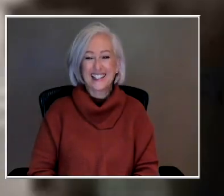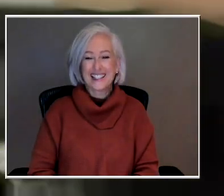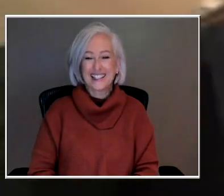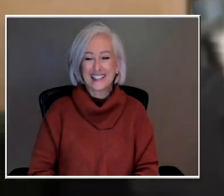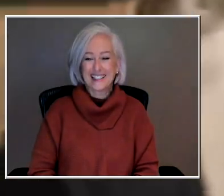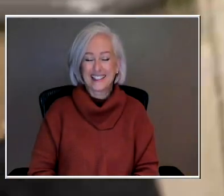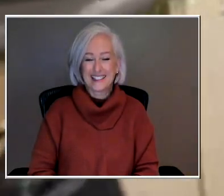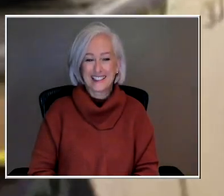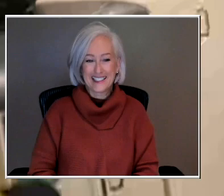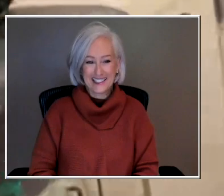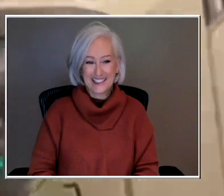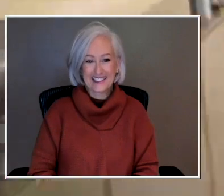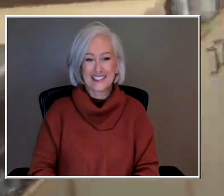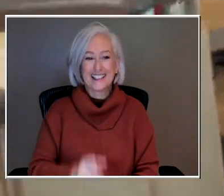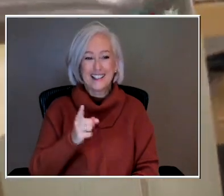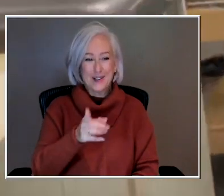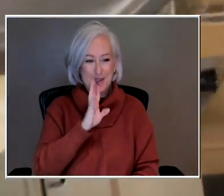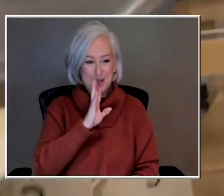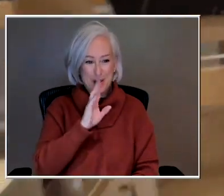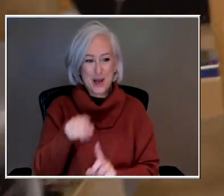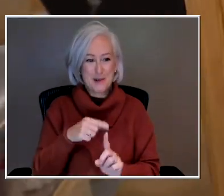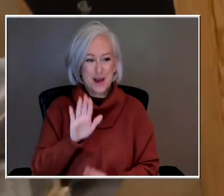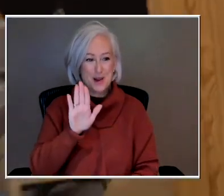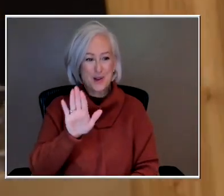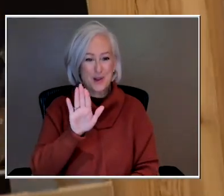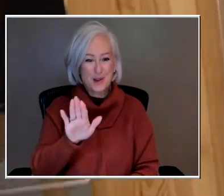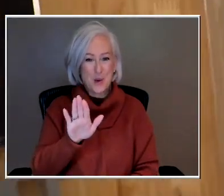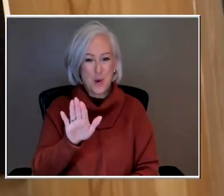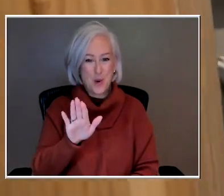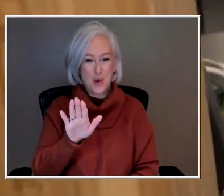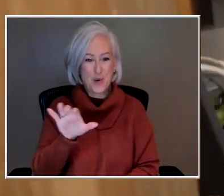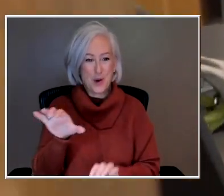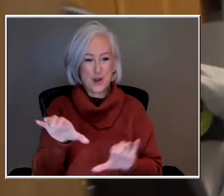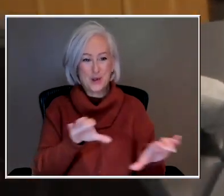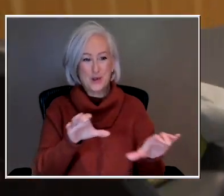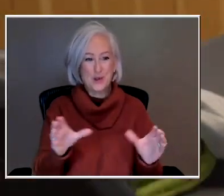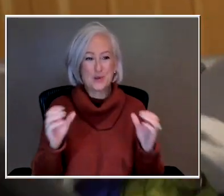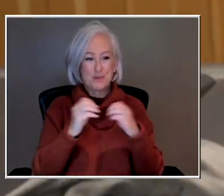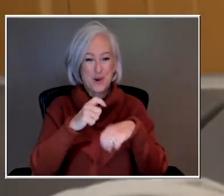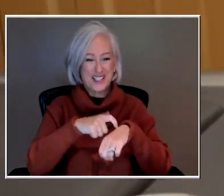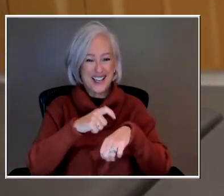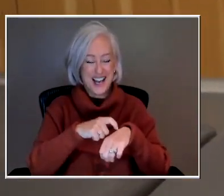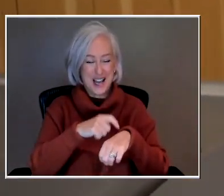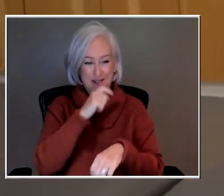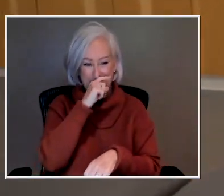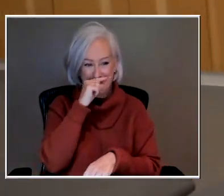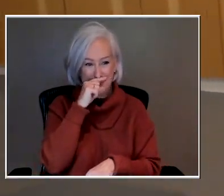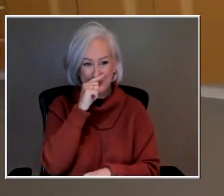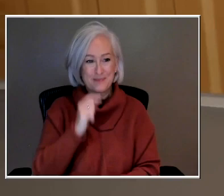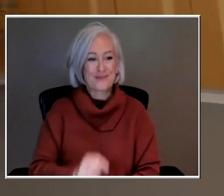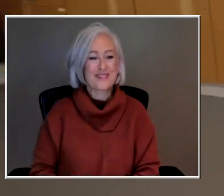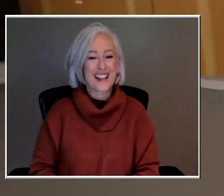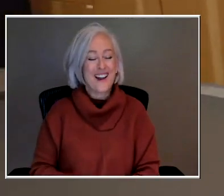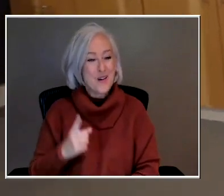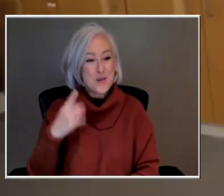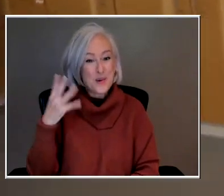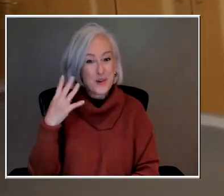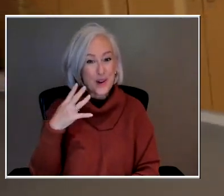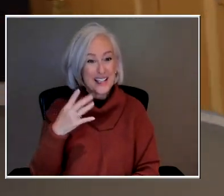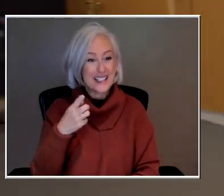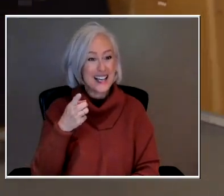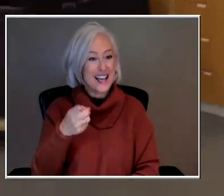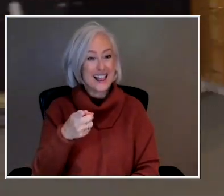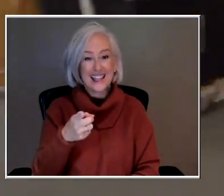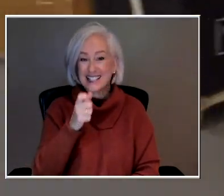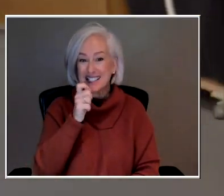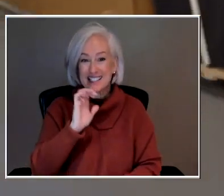Then you can speak on your probably where you spend more time. Oh, that's crazy. Look at this. This is not staged. This